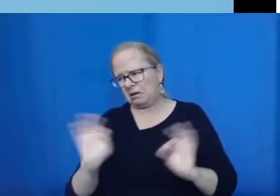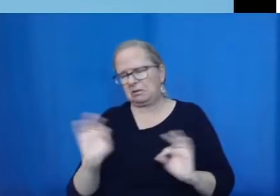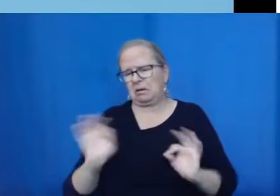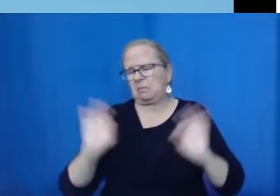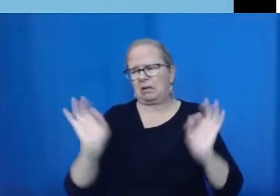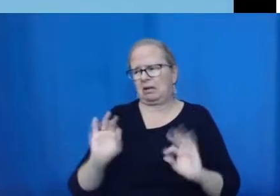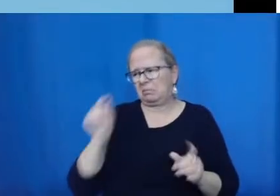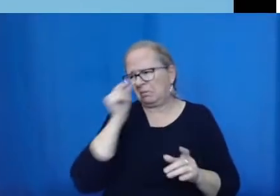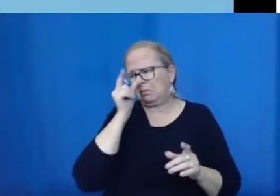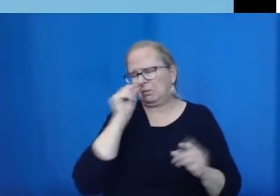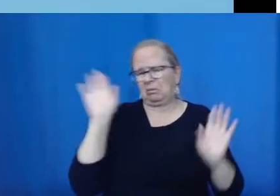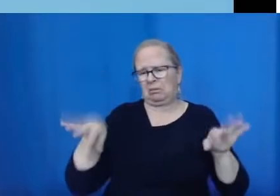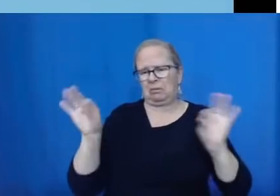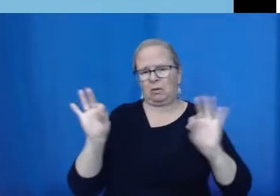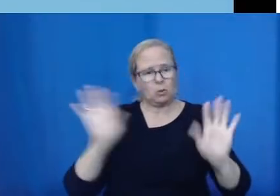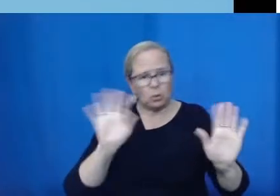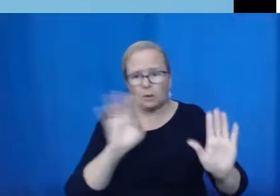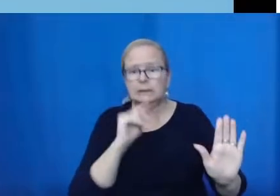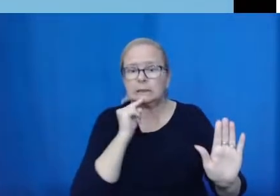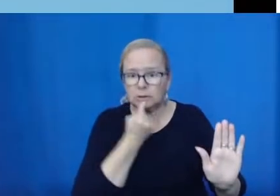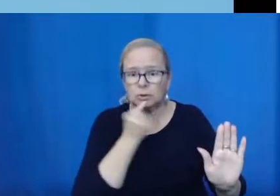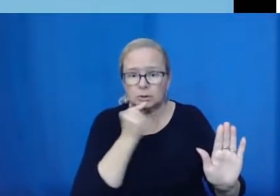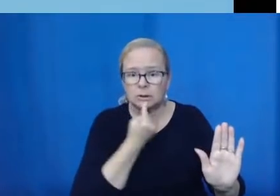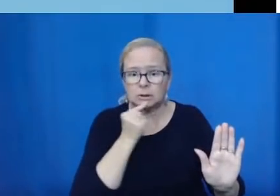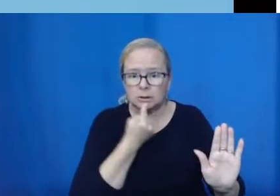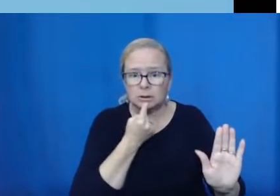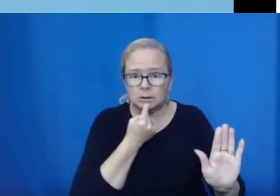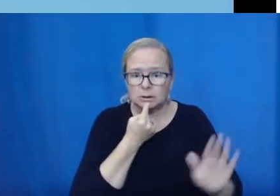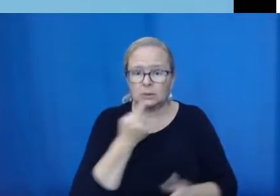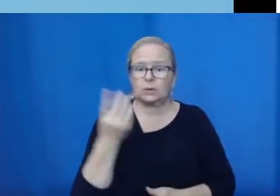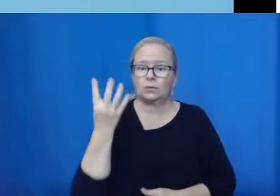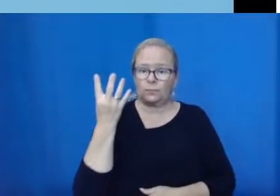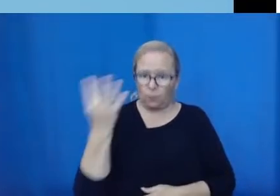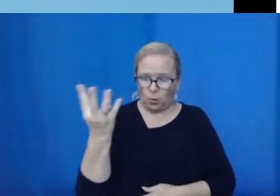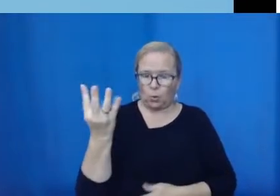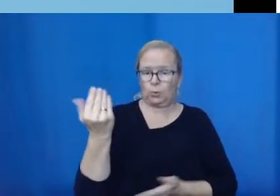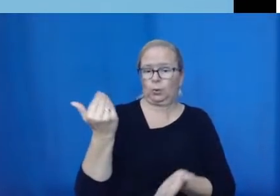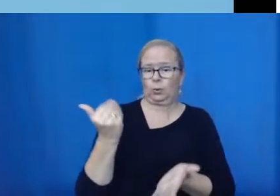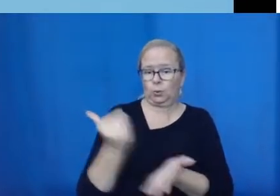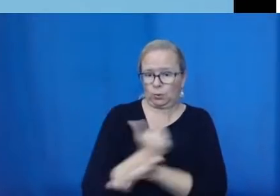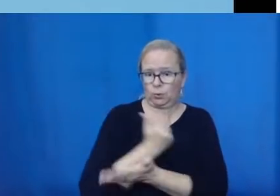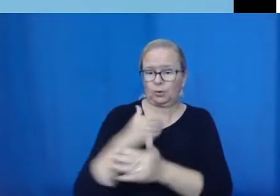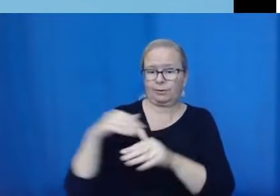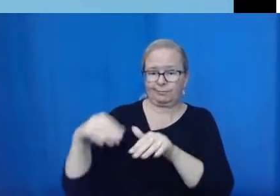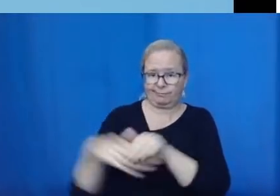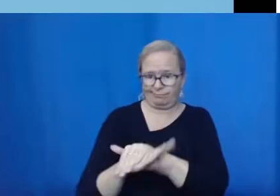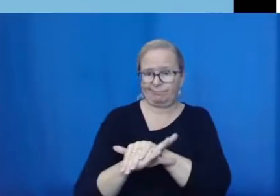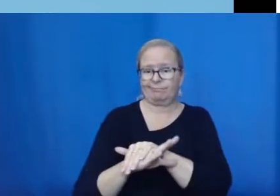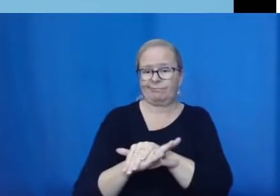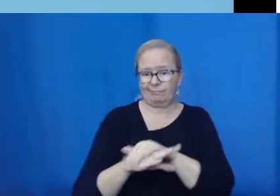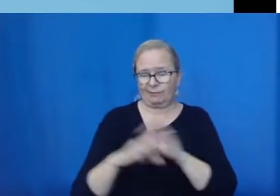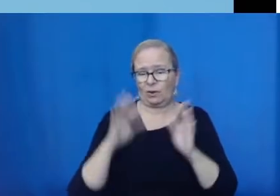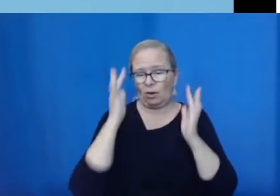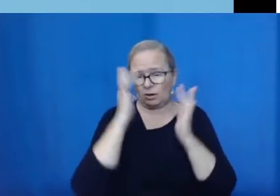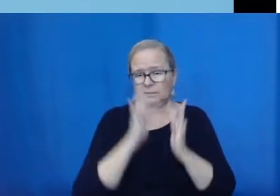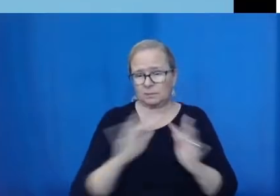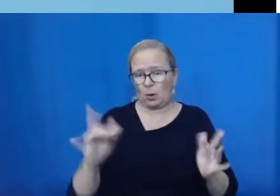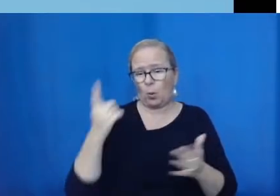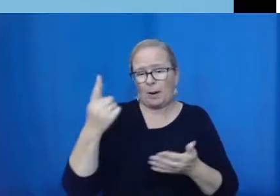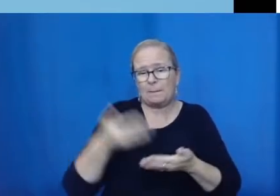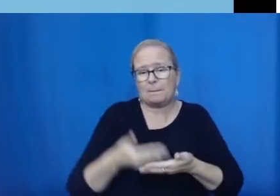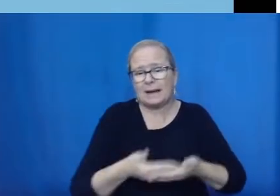one under 1 year, so one baby, and then 3 10 to 19s, including one to the ICU, which